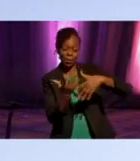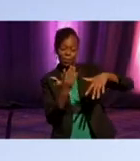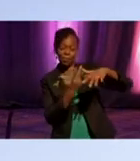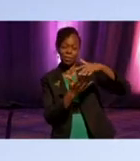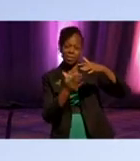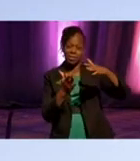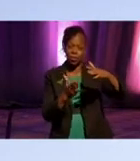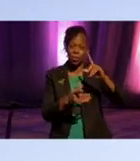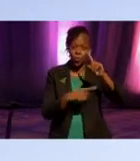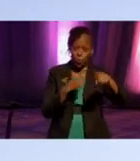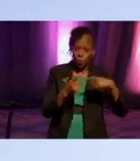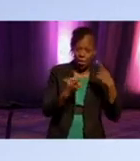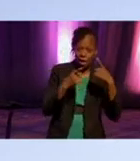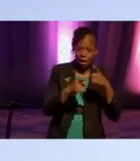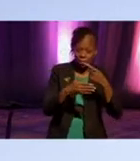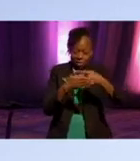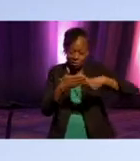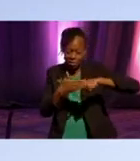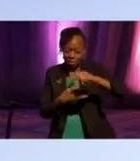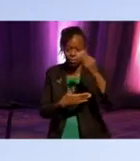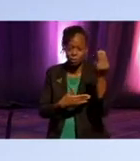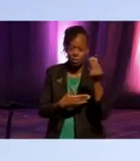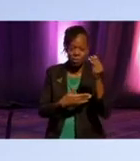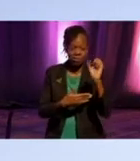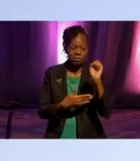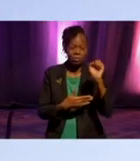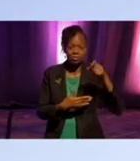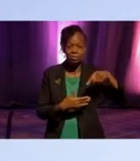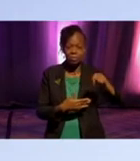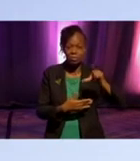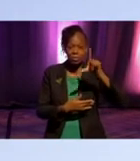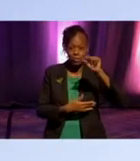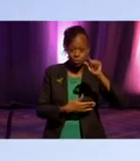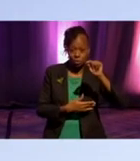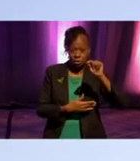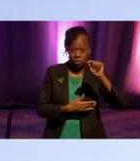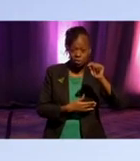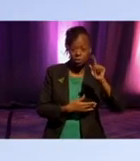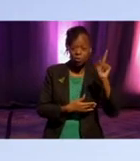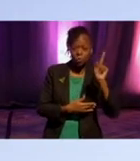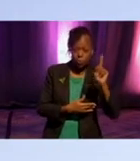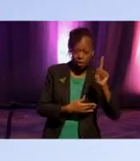is next Monday, September the 20th. And it's going to be at the